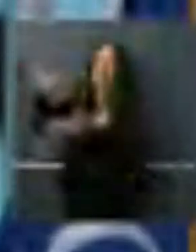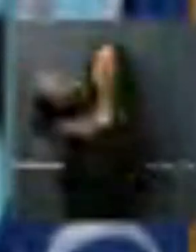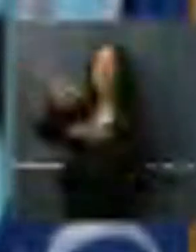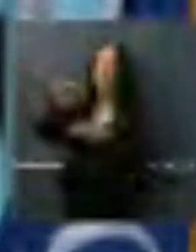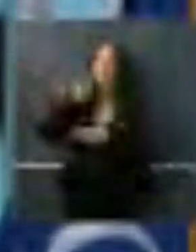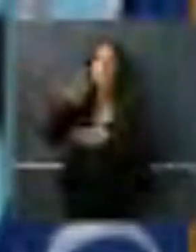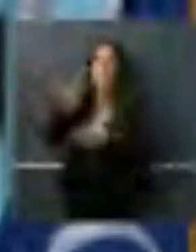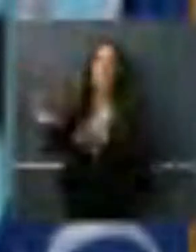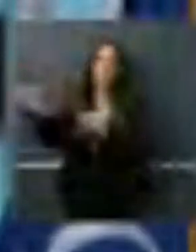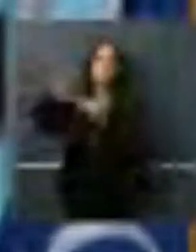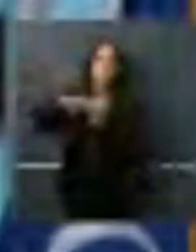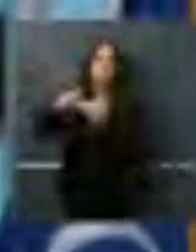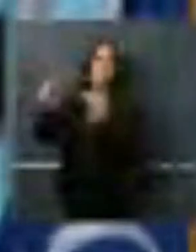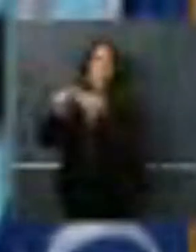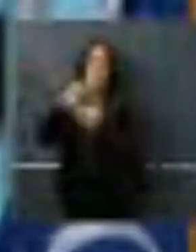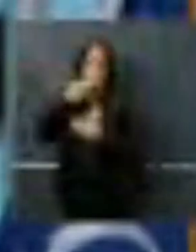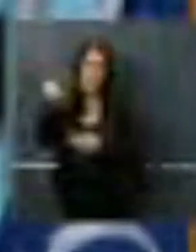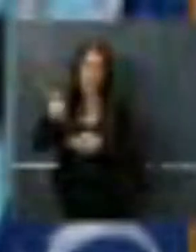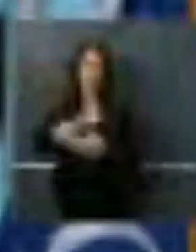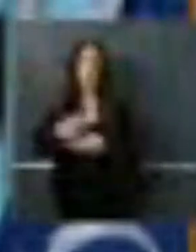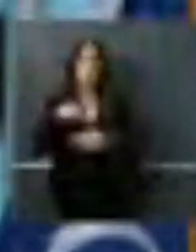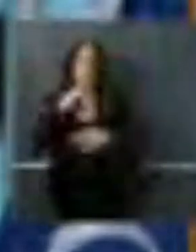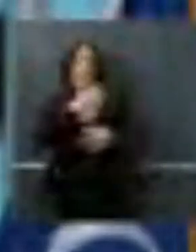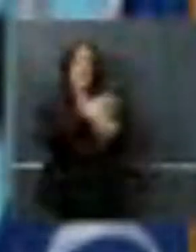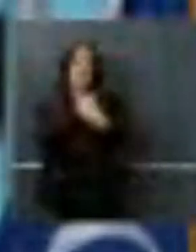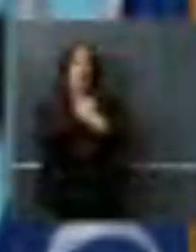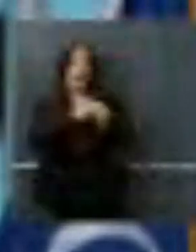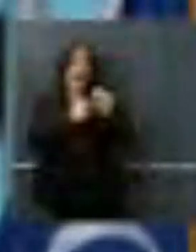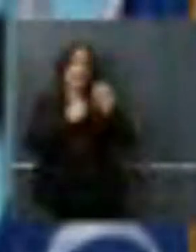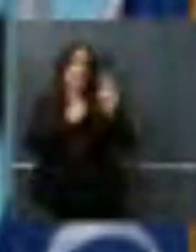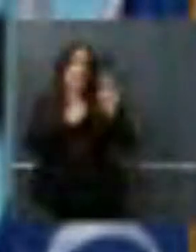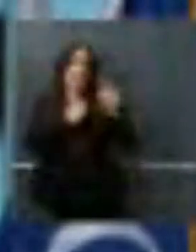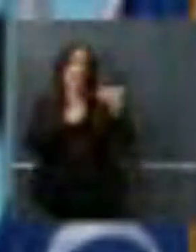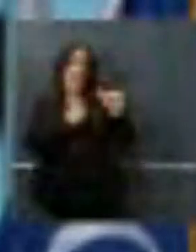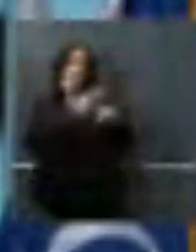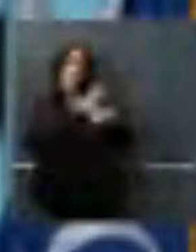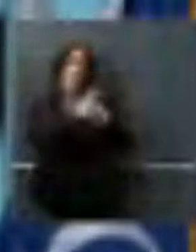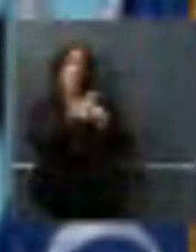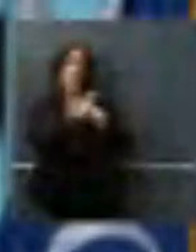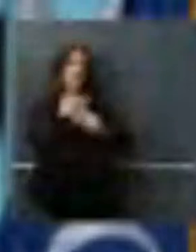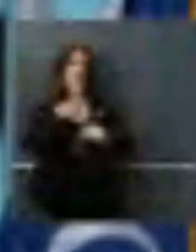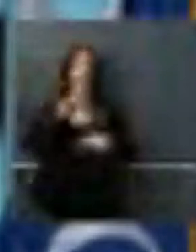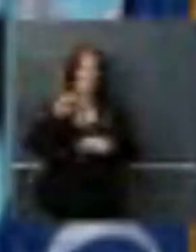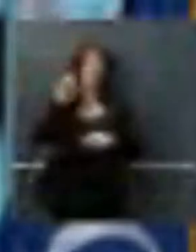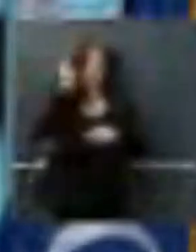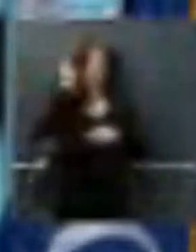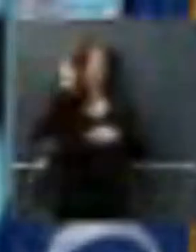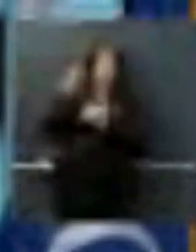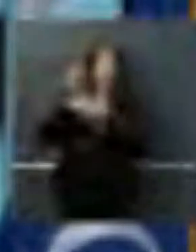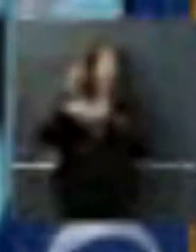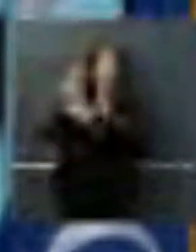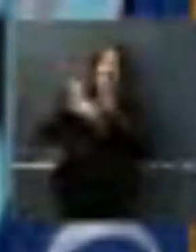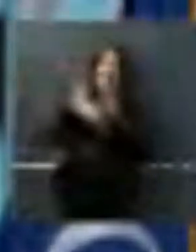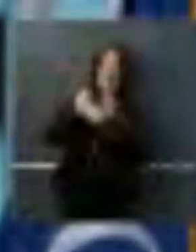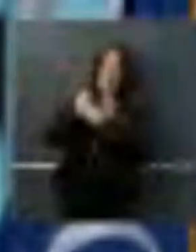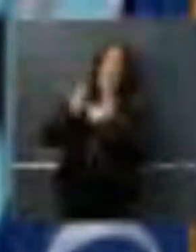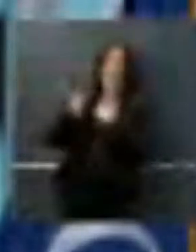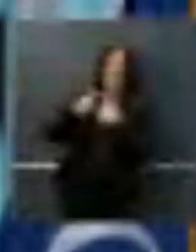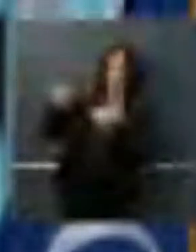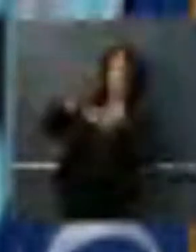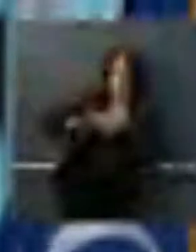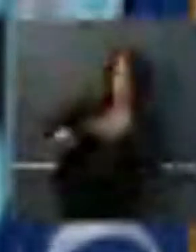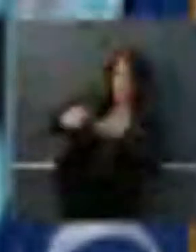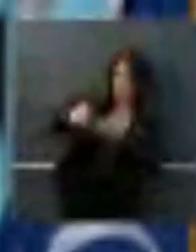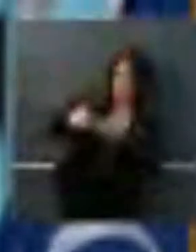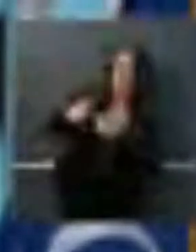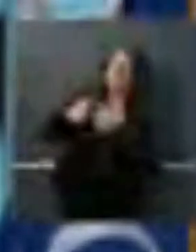to apply for one of them as a state, first to get the waiver and first to grant one of those SBA loans, an economic injury account. We